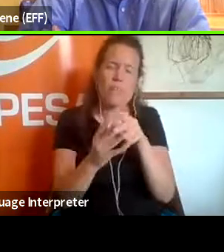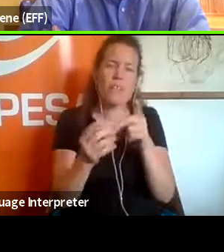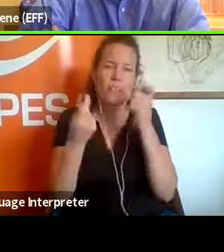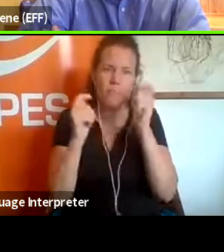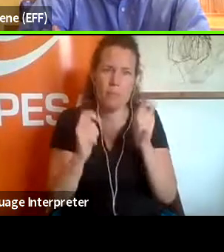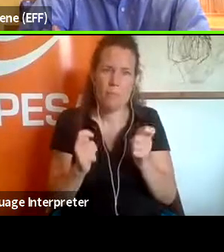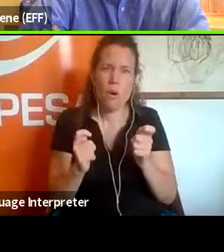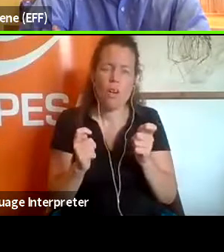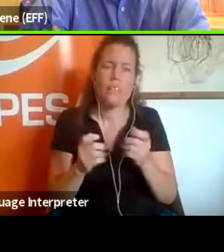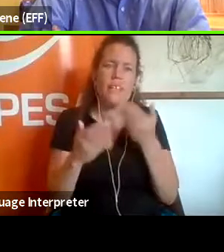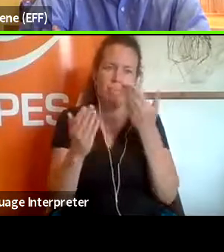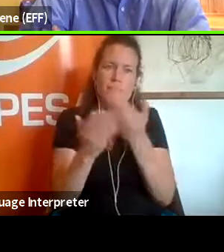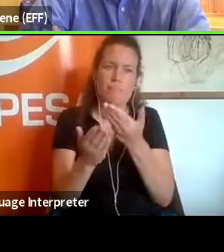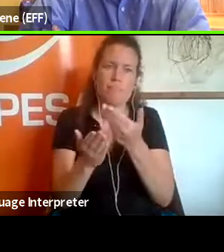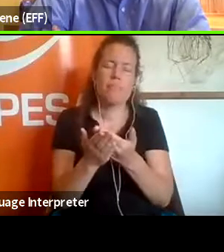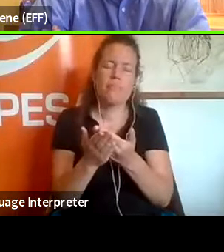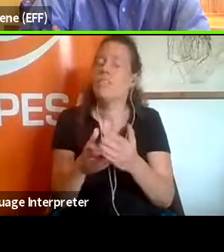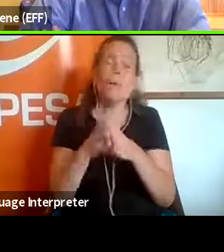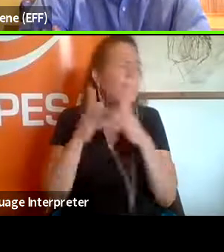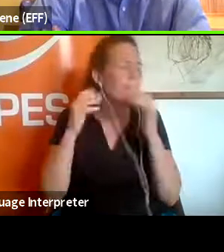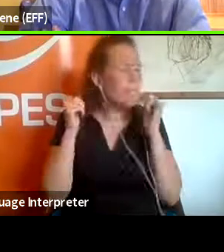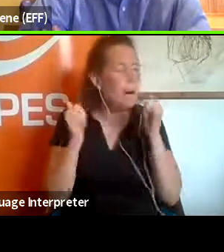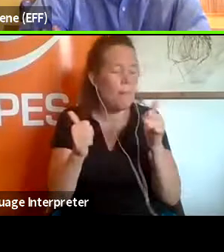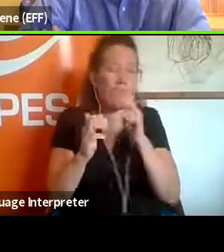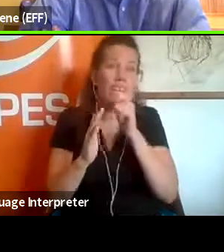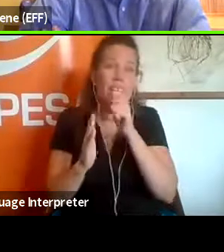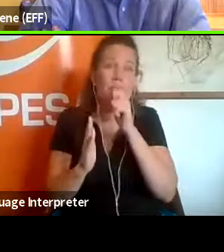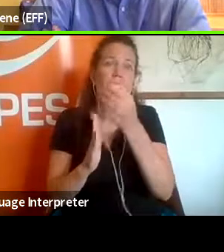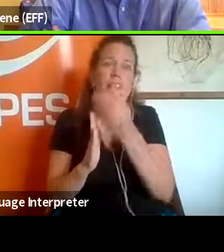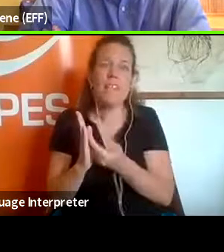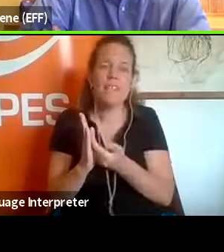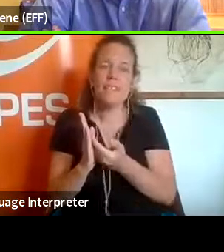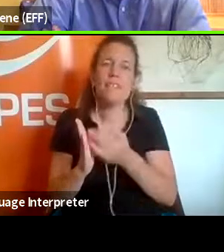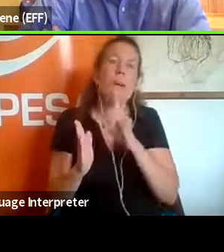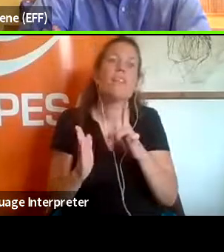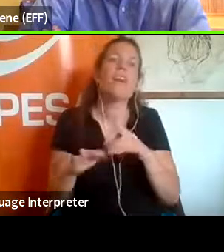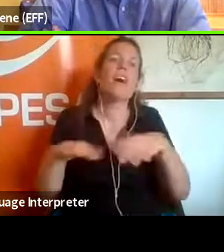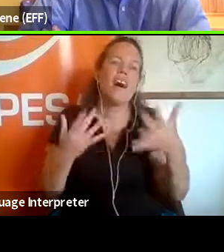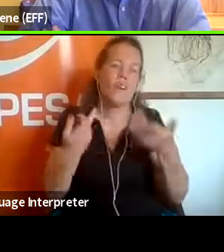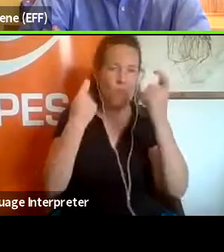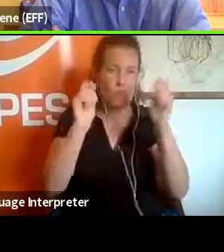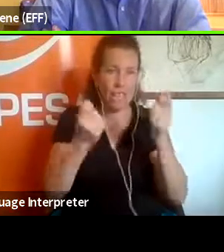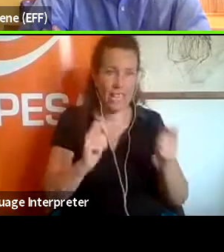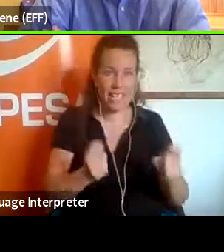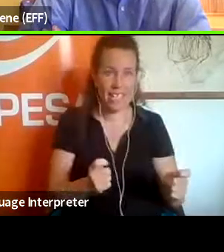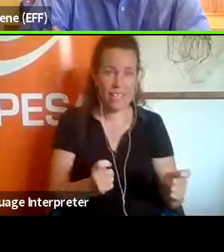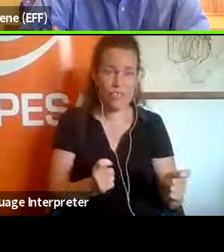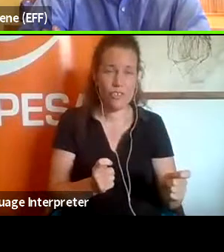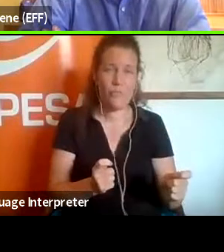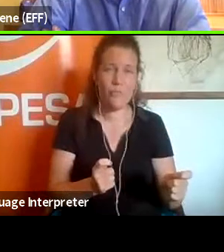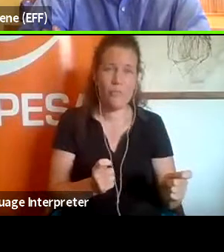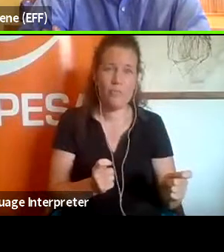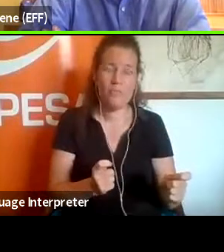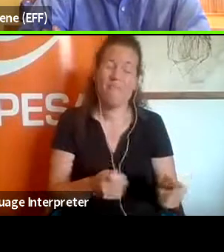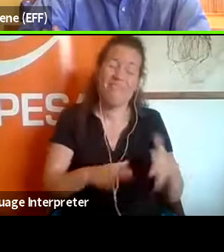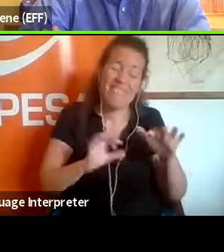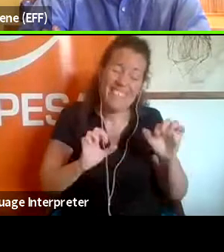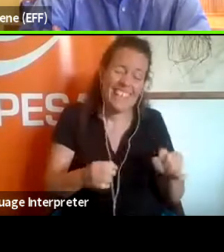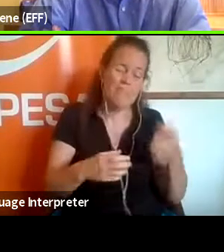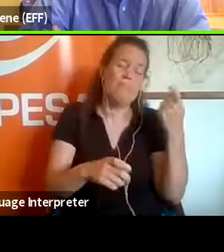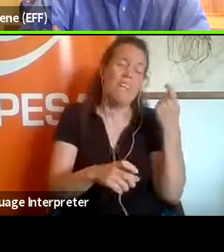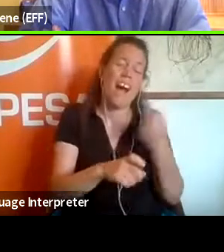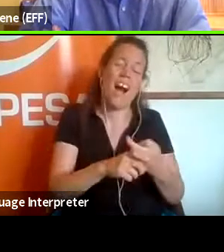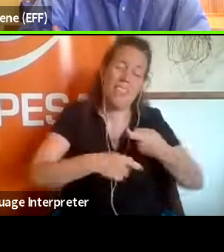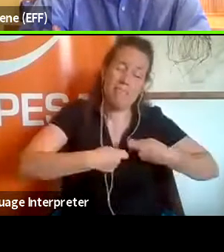have to do? There's a lot of great recommendations, and also a realization that it's going to be very, very difficult